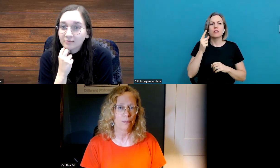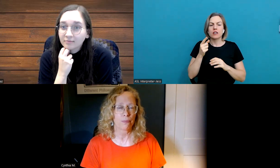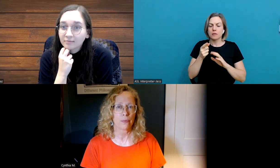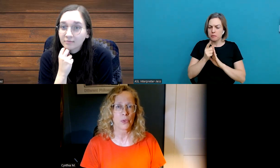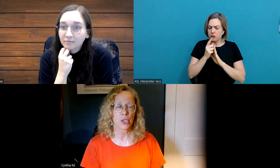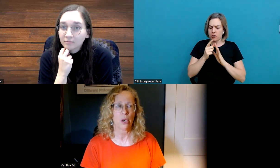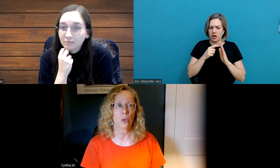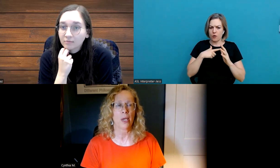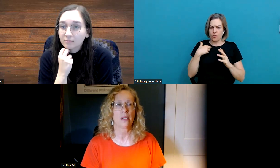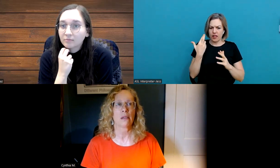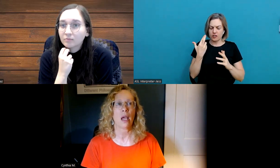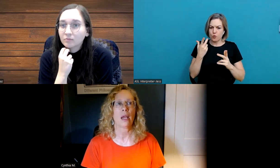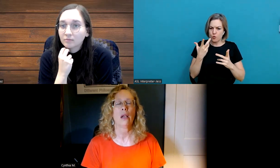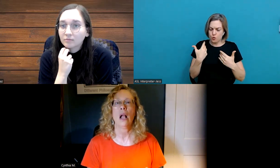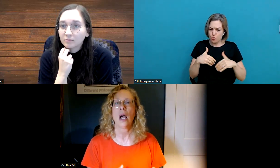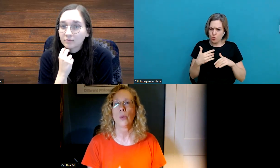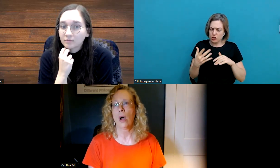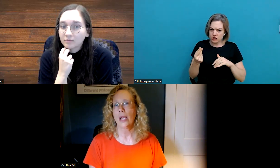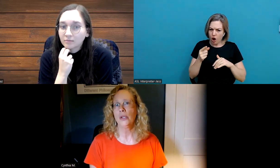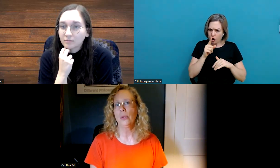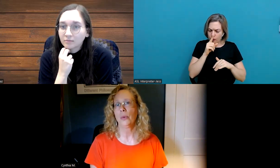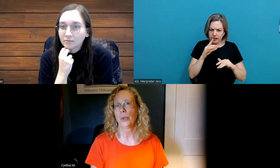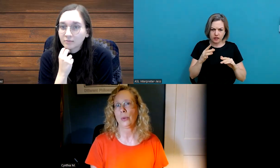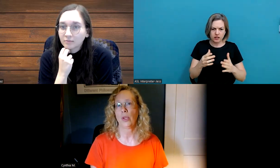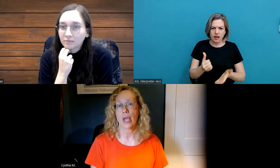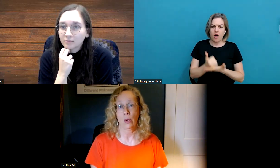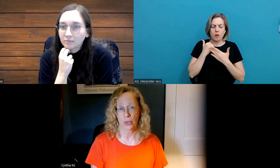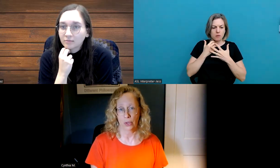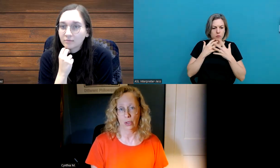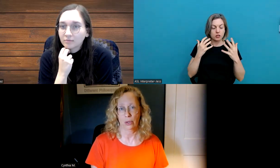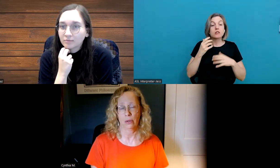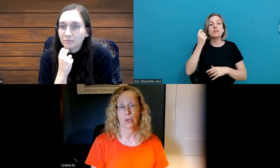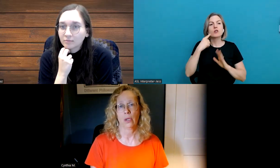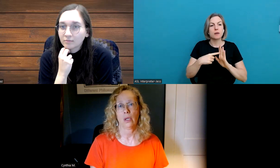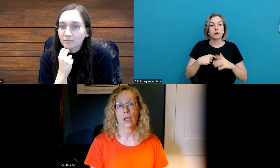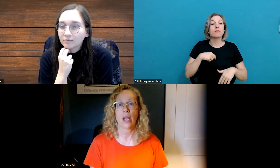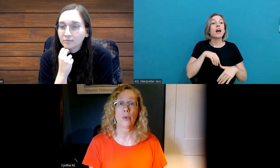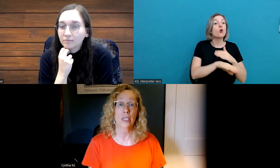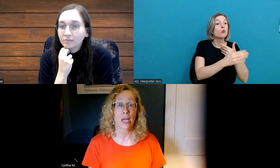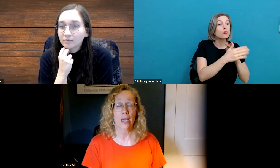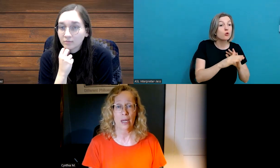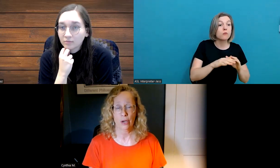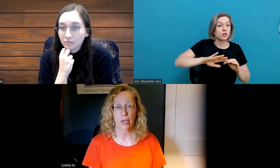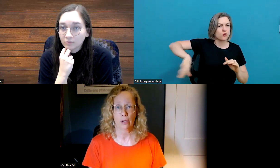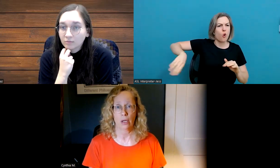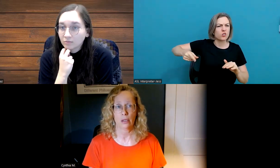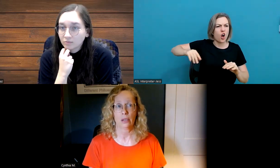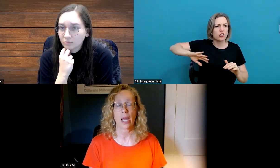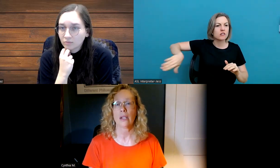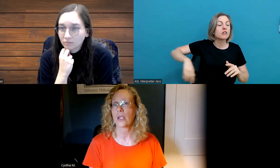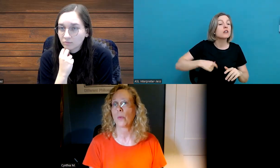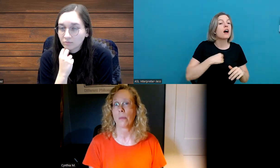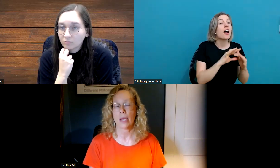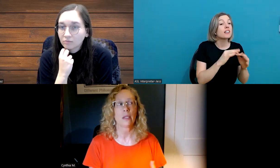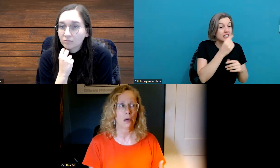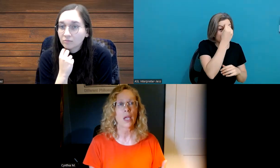gap. So it's like I would walk into a room without the dog and I would say I had a hearing loss.